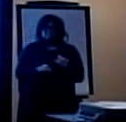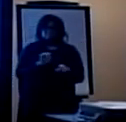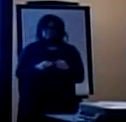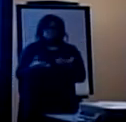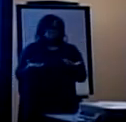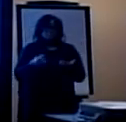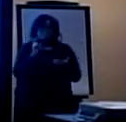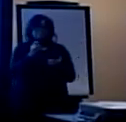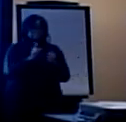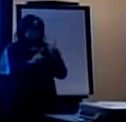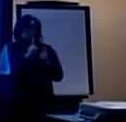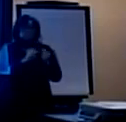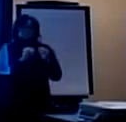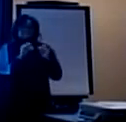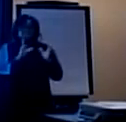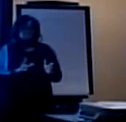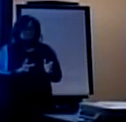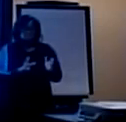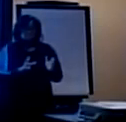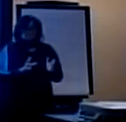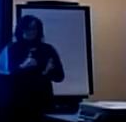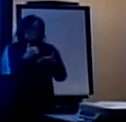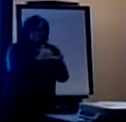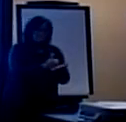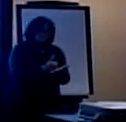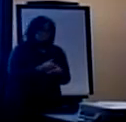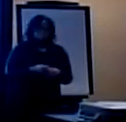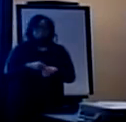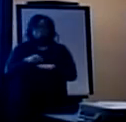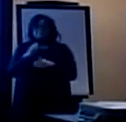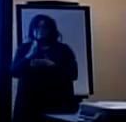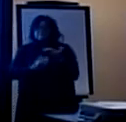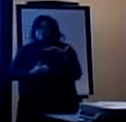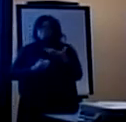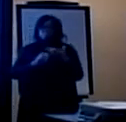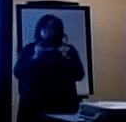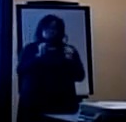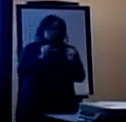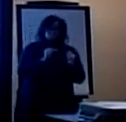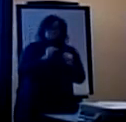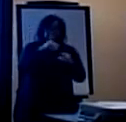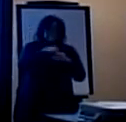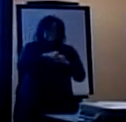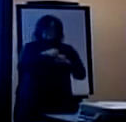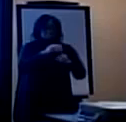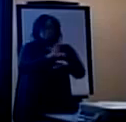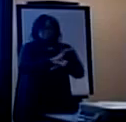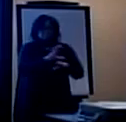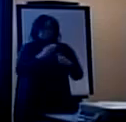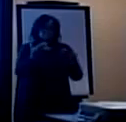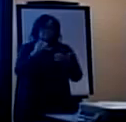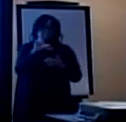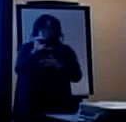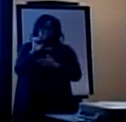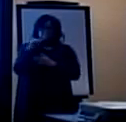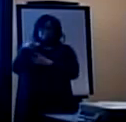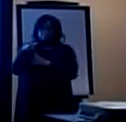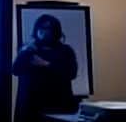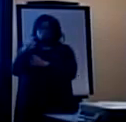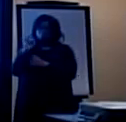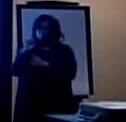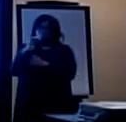support primary literacy, the first reading. Computer-based tutorials like talking books, like Leapfrog, teaching keyboarding